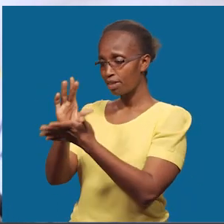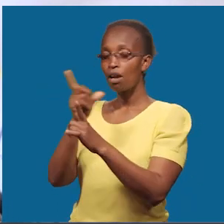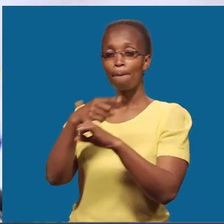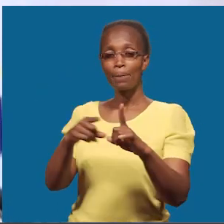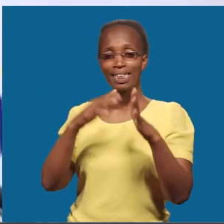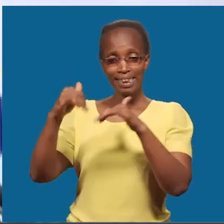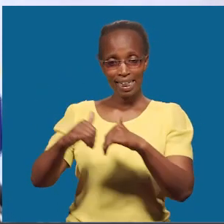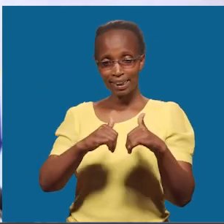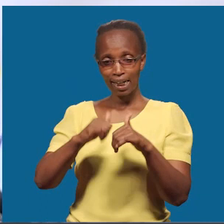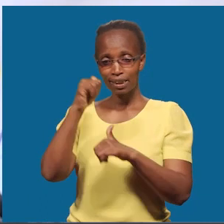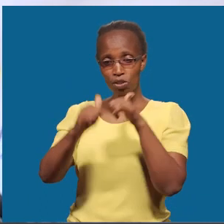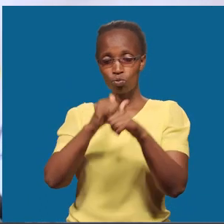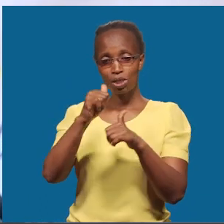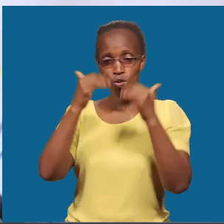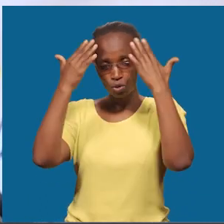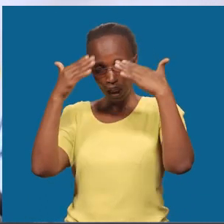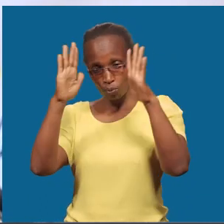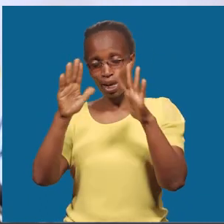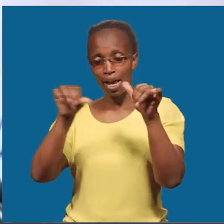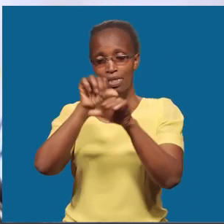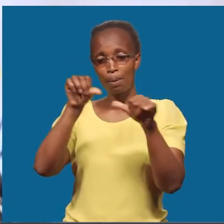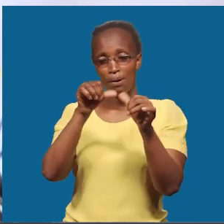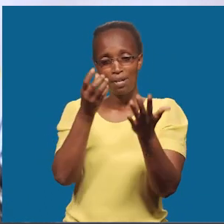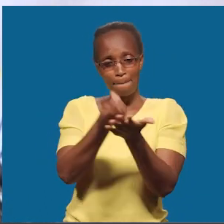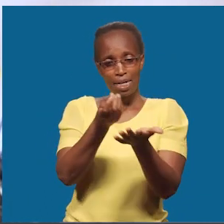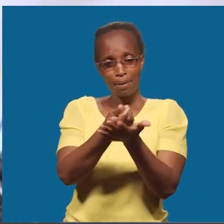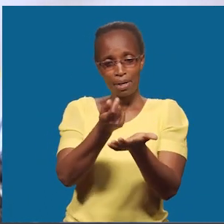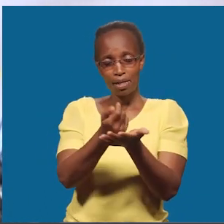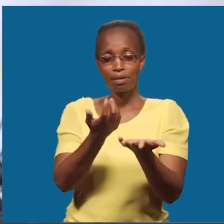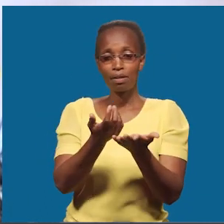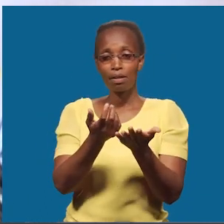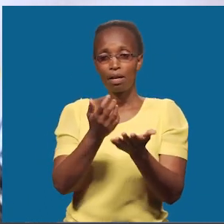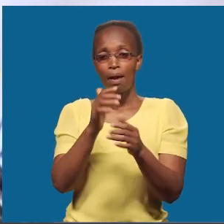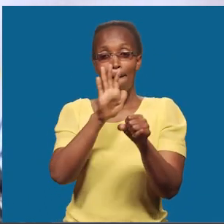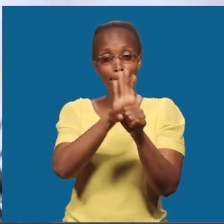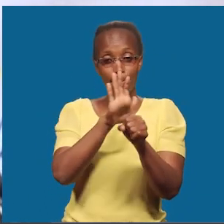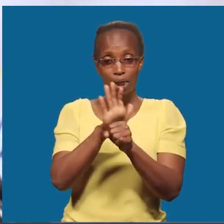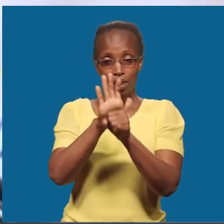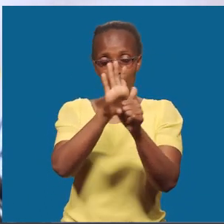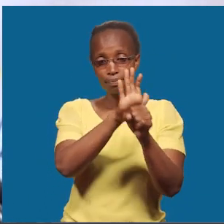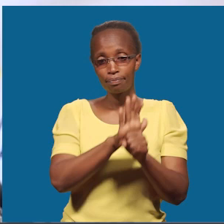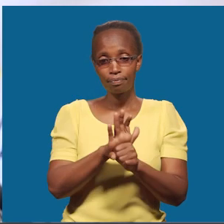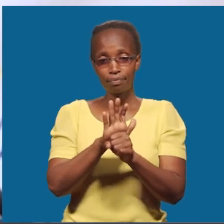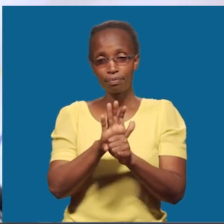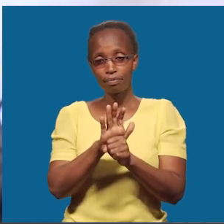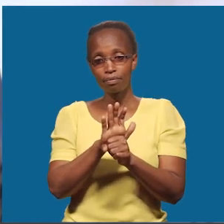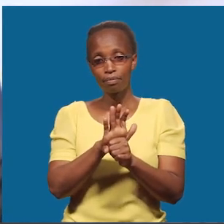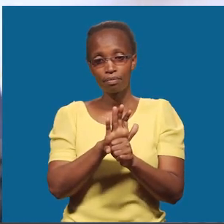chased away, but the challenges which I know and they are getting is challenges for finance. You might find that